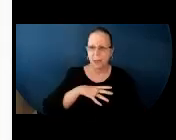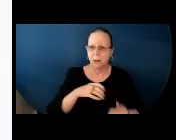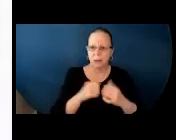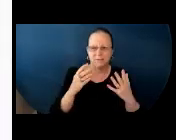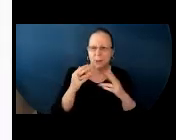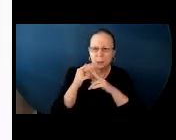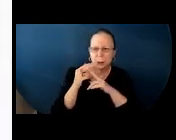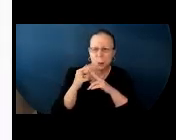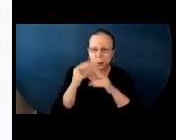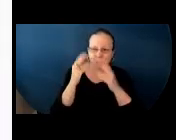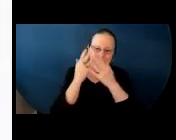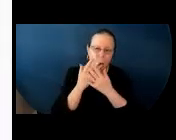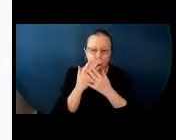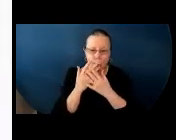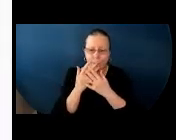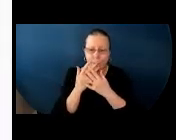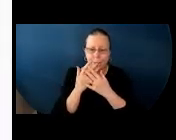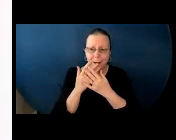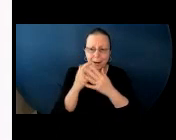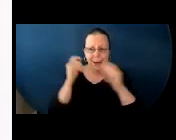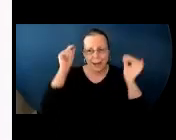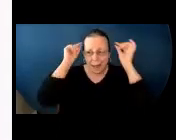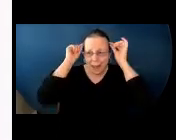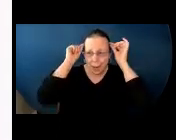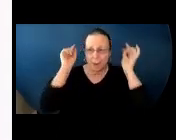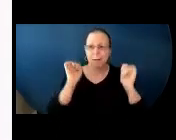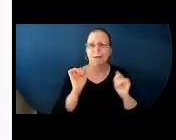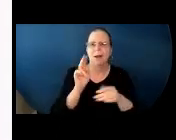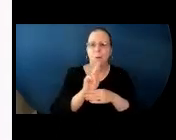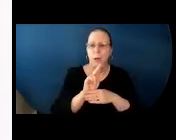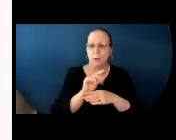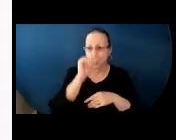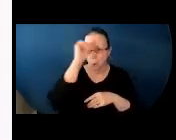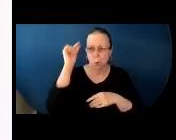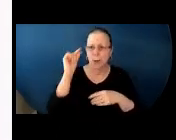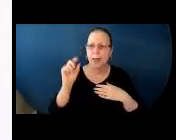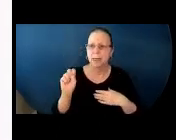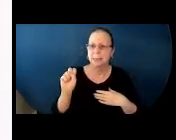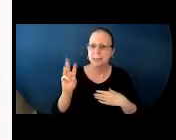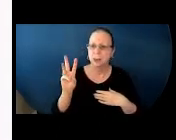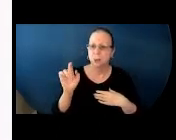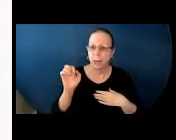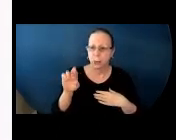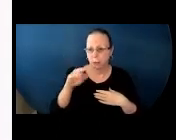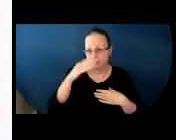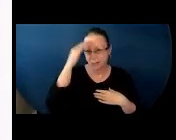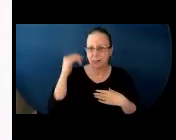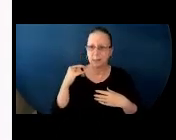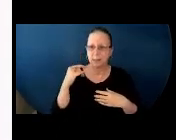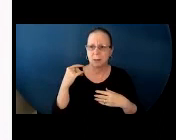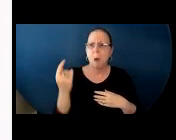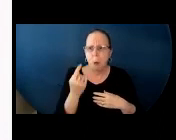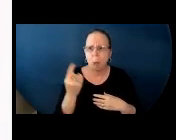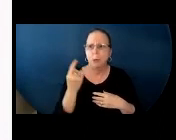short, dark hair. I'm wearing a gray sweater because it's never not sweater weather